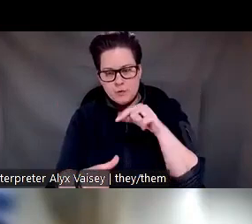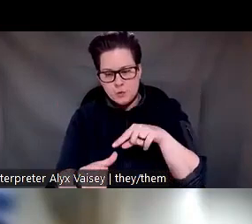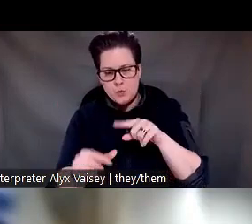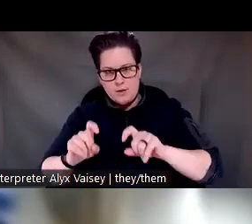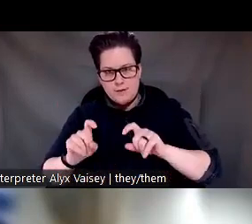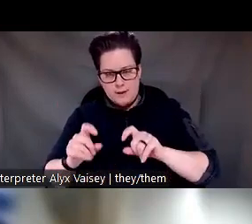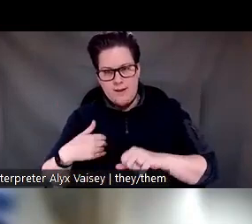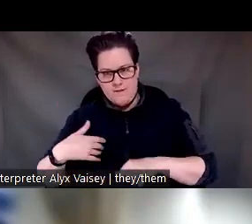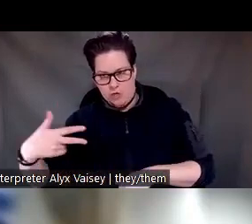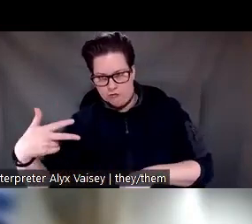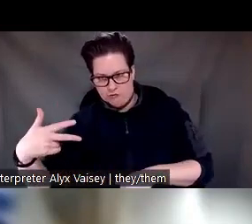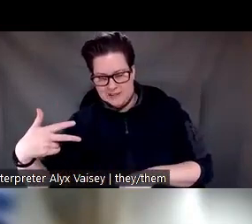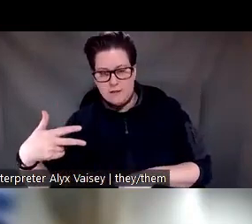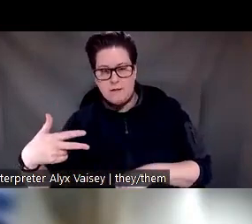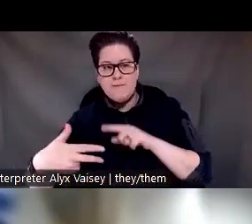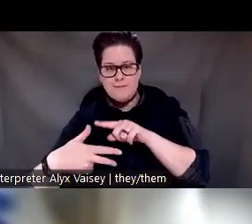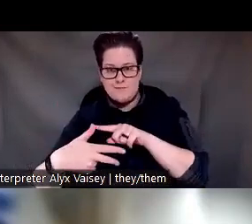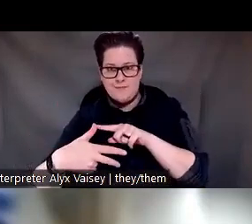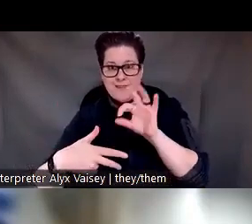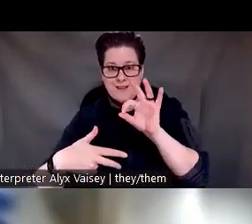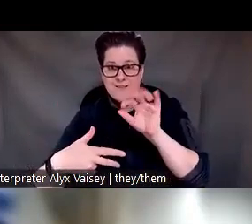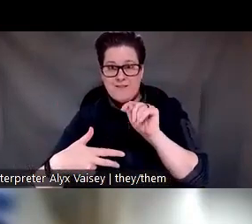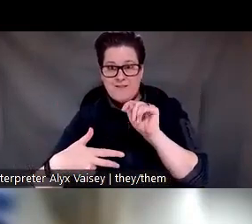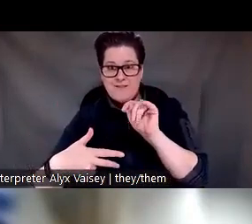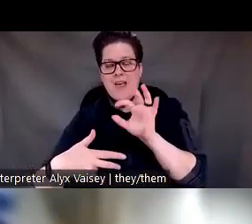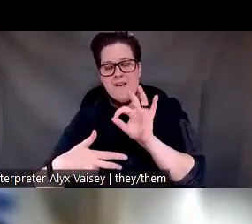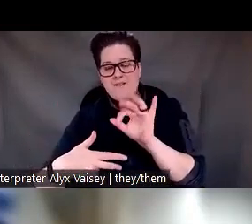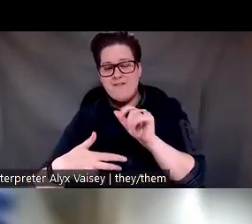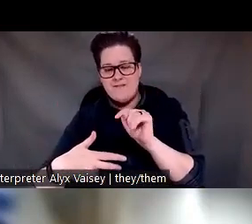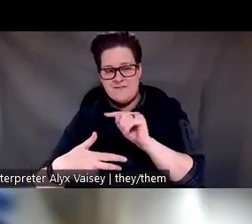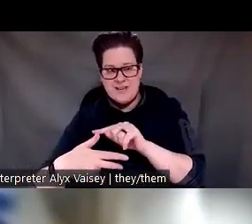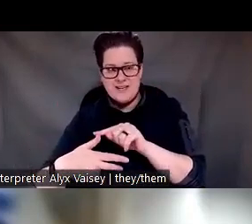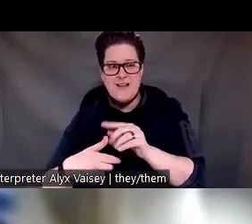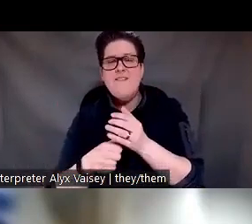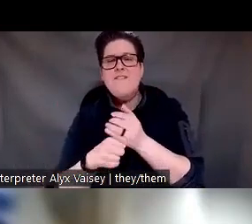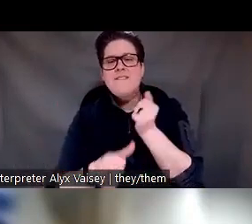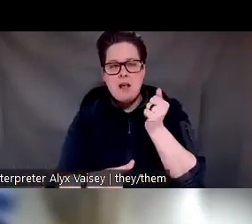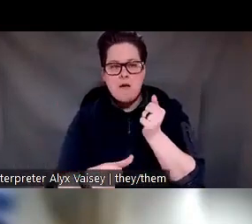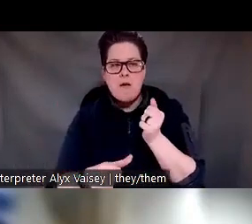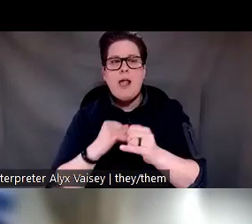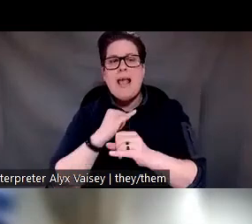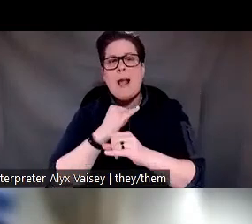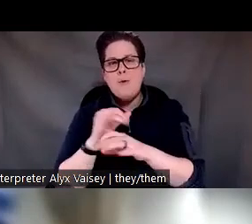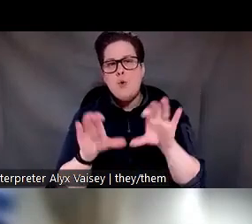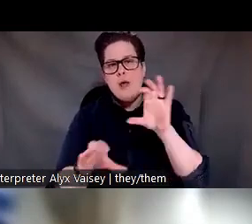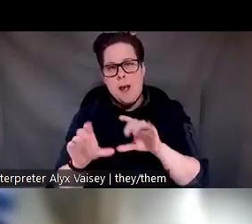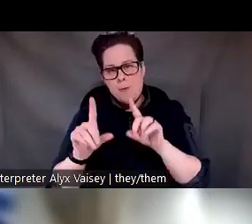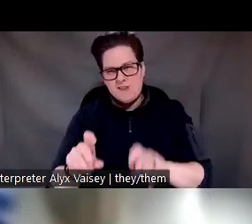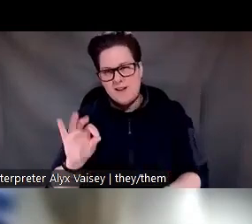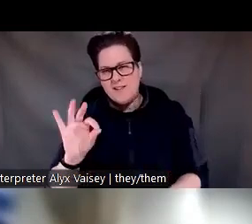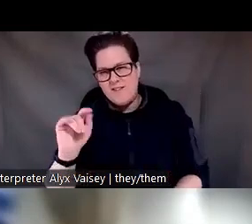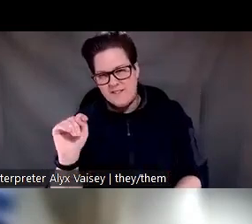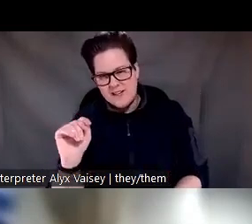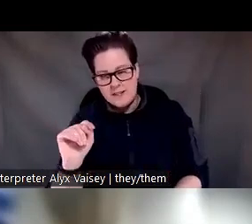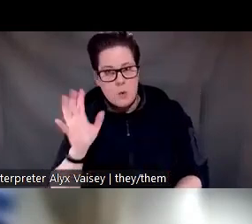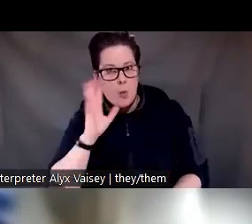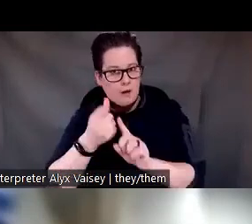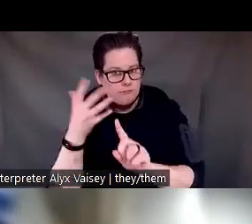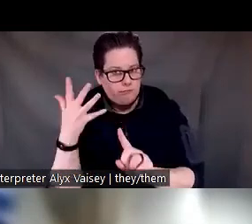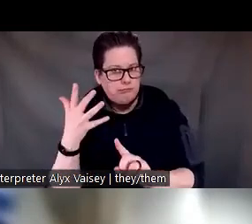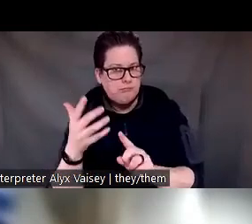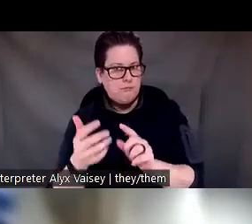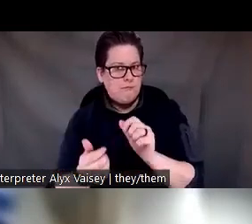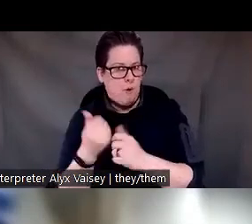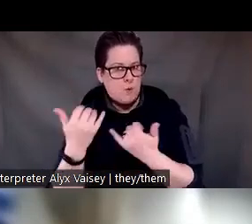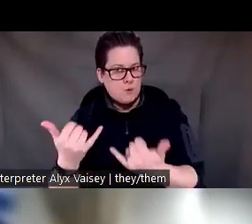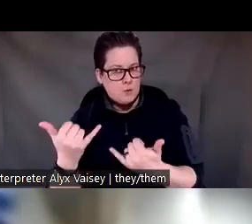that could be done. One of them is the fecal immunochemical test, or the FIT, which we'll be talking mostly